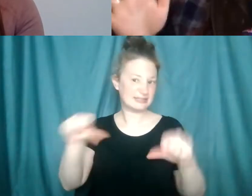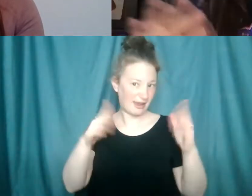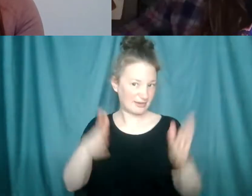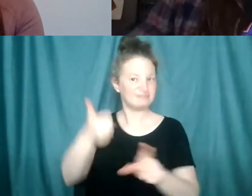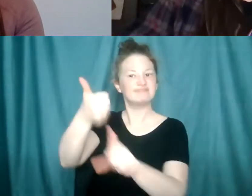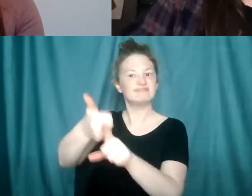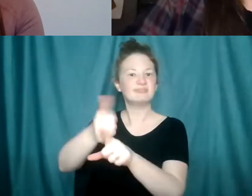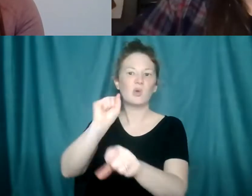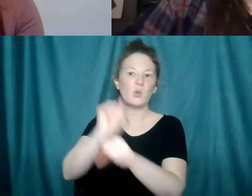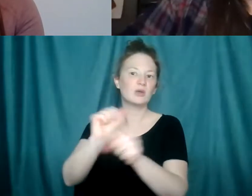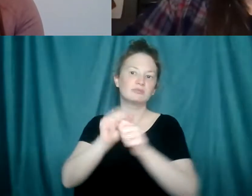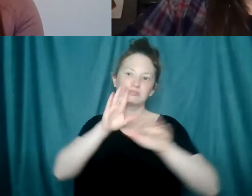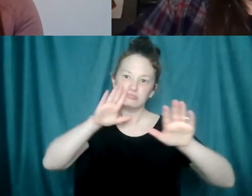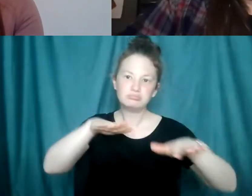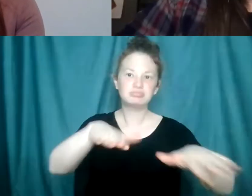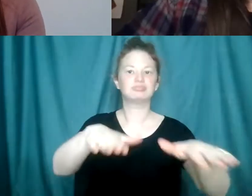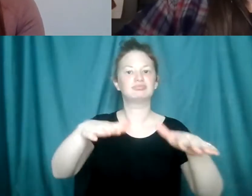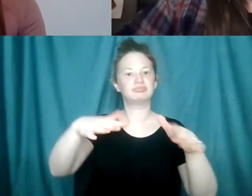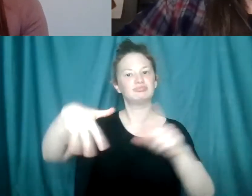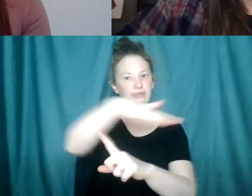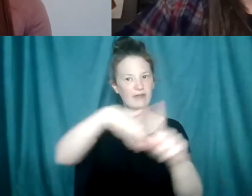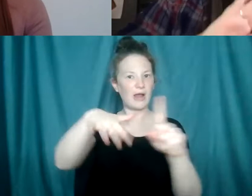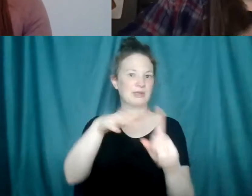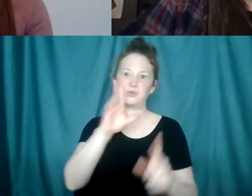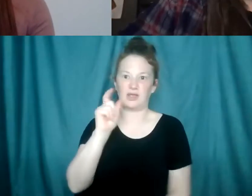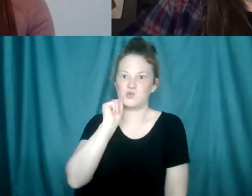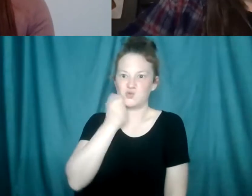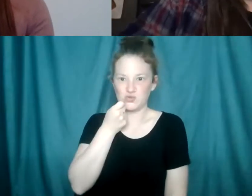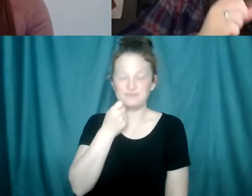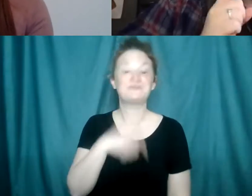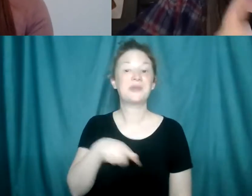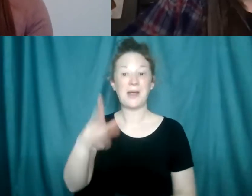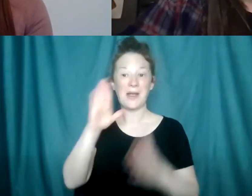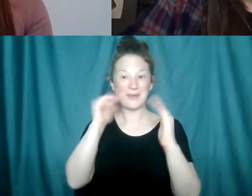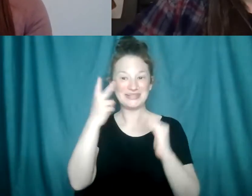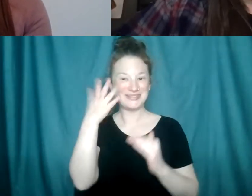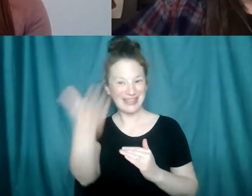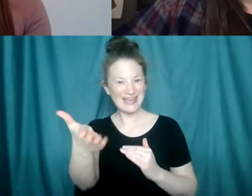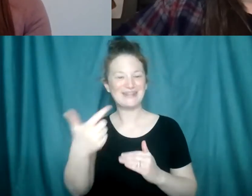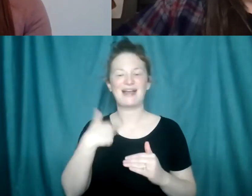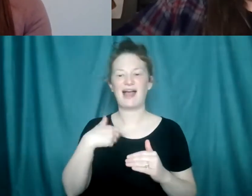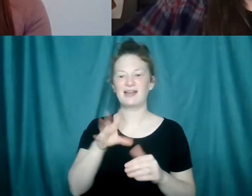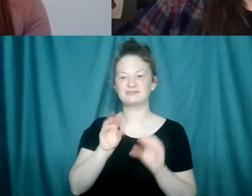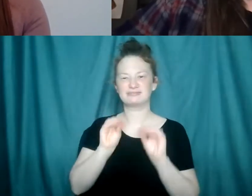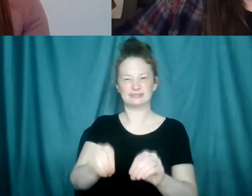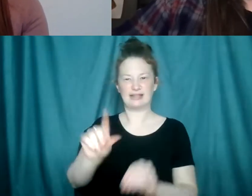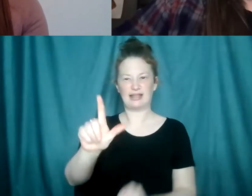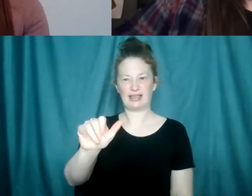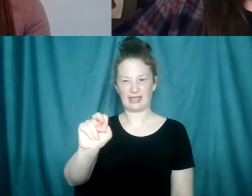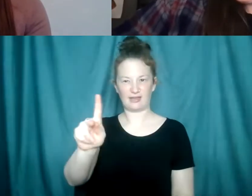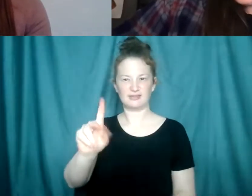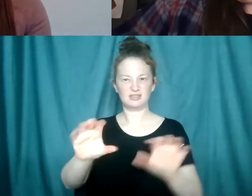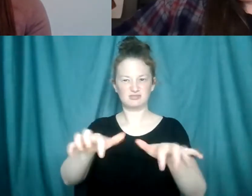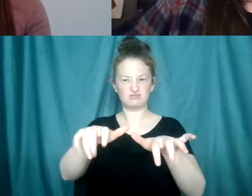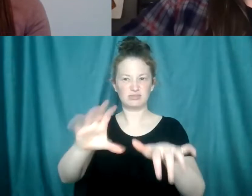marine ecosystems and a bunch of other stuff, and is just the coolest. So hope to see you there. I put the link in the chat for everybody to check